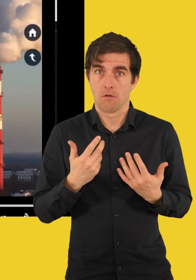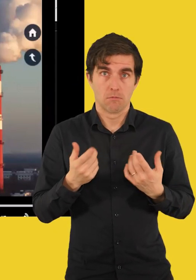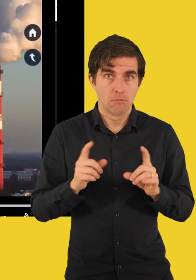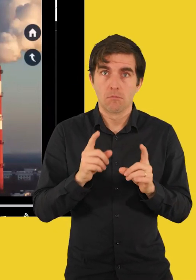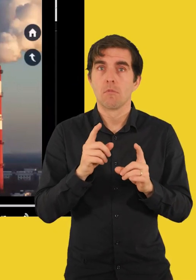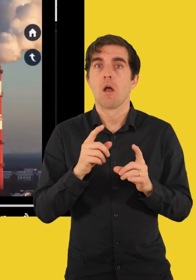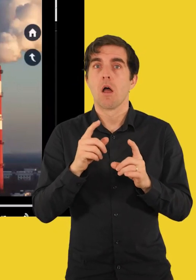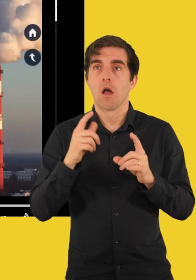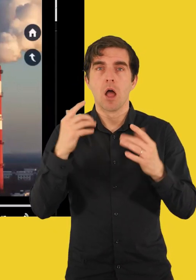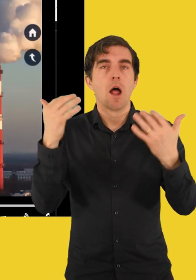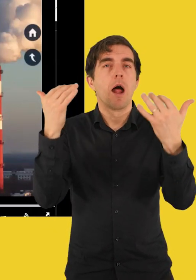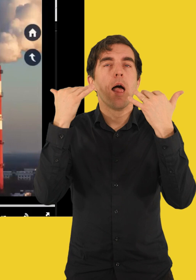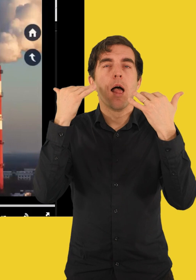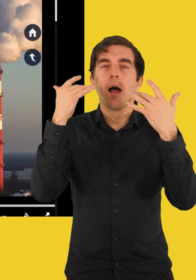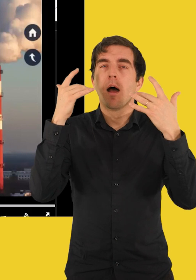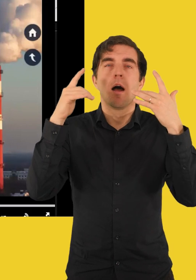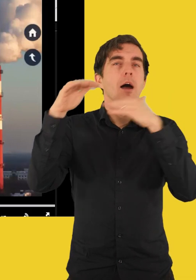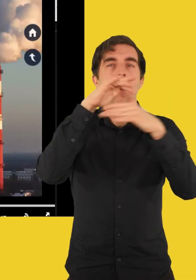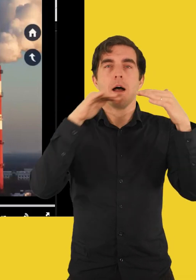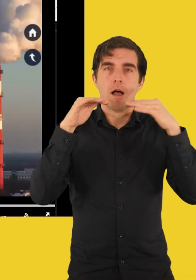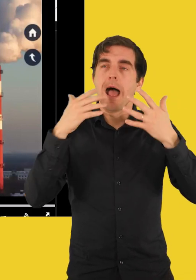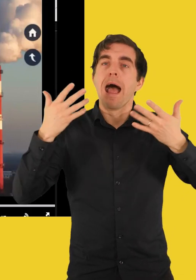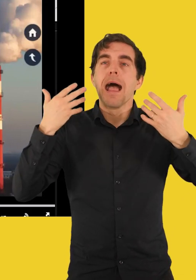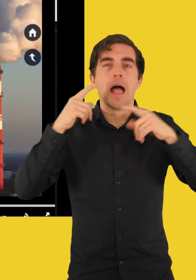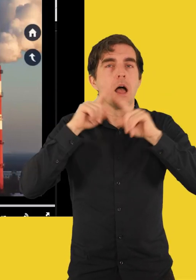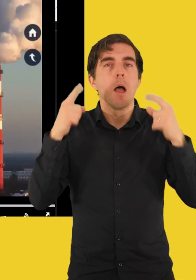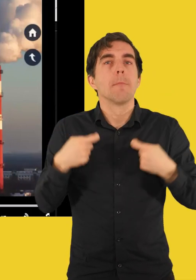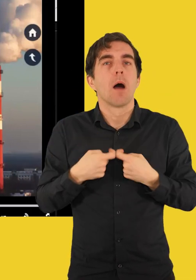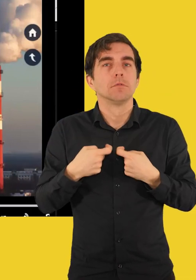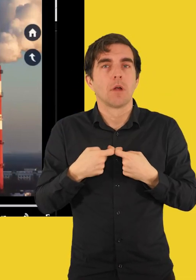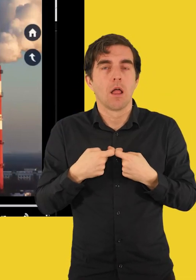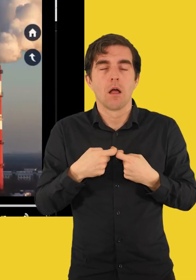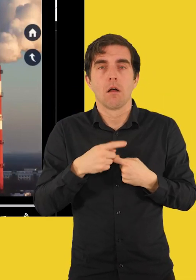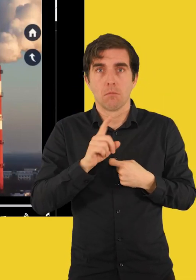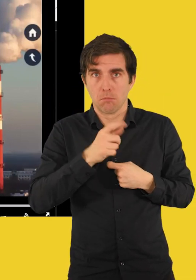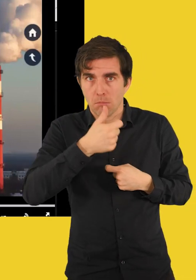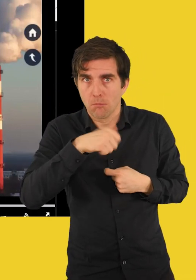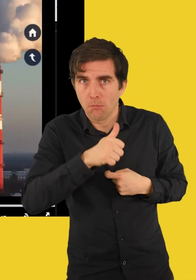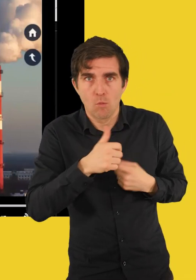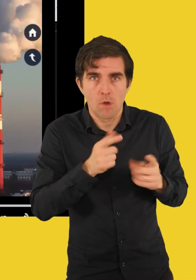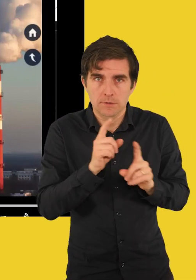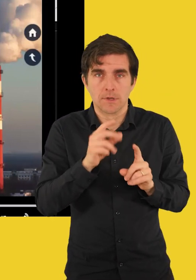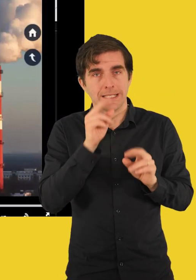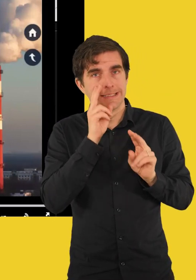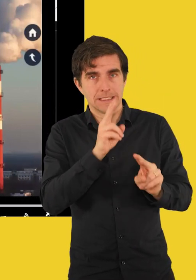the concentration of microparticle in the air in Brussels. You have here the value. Are we